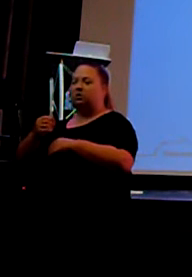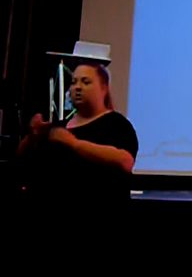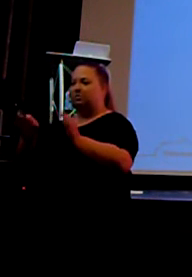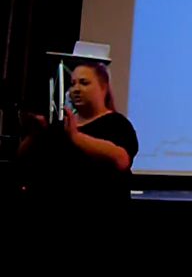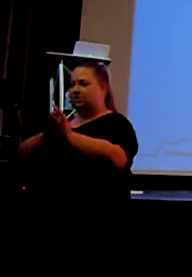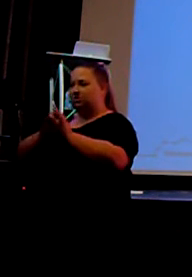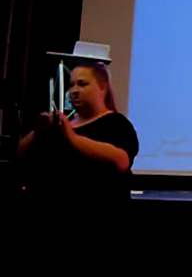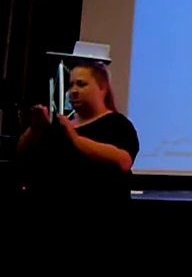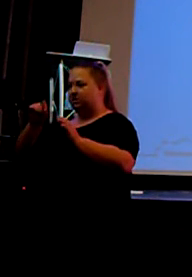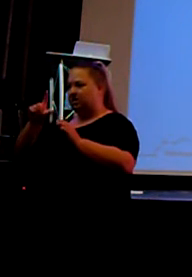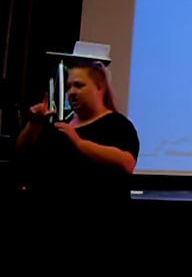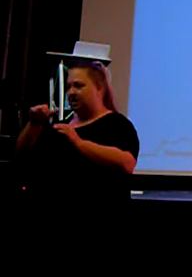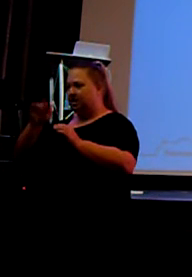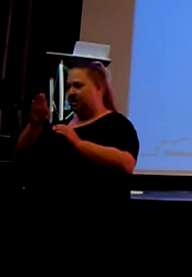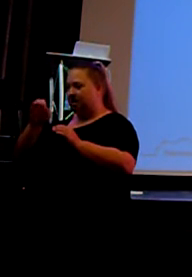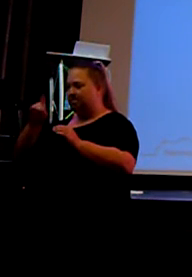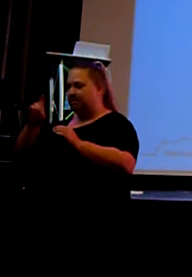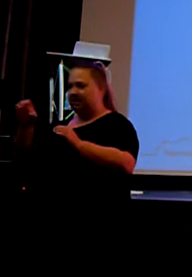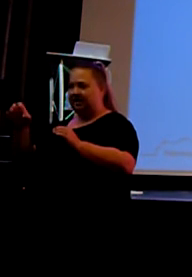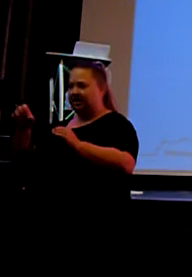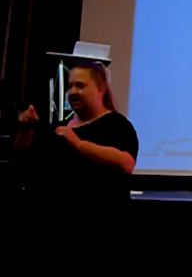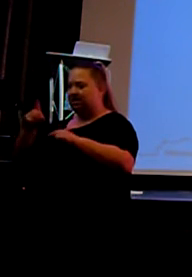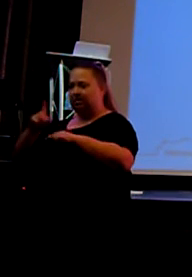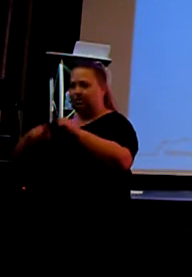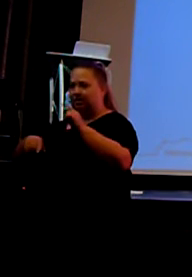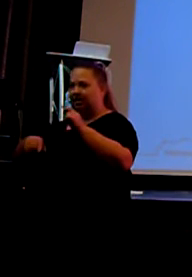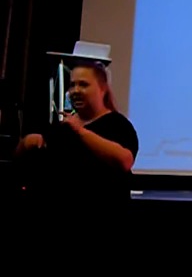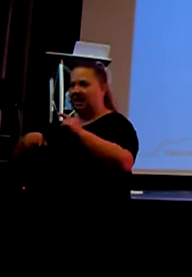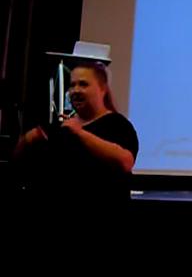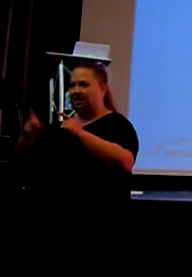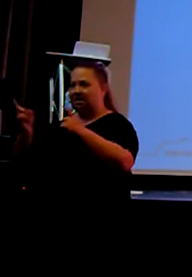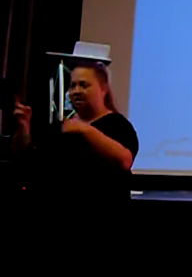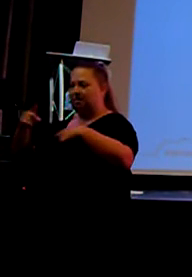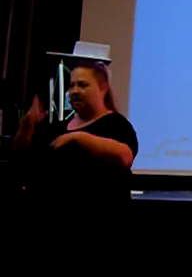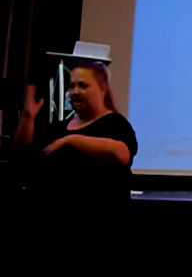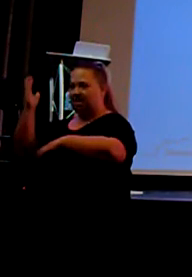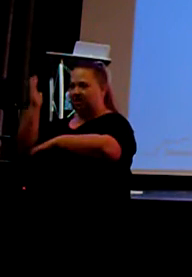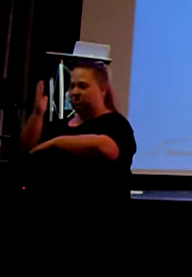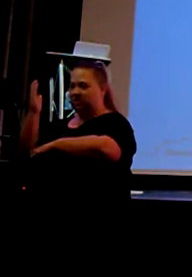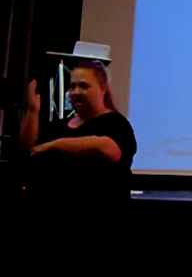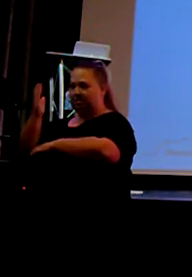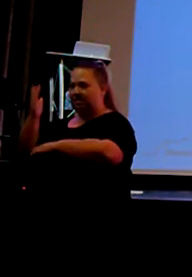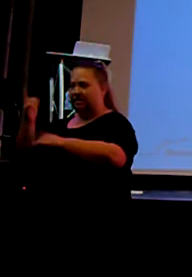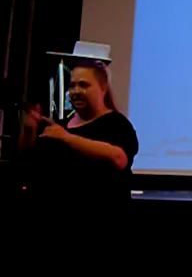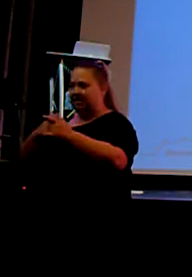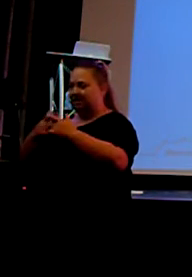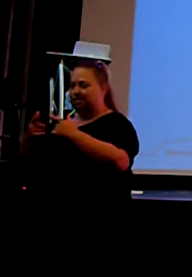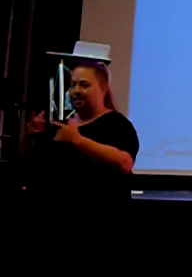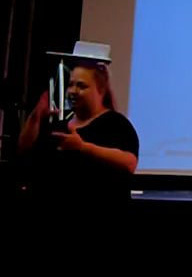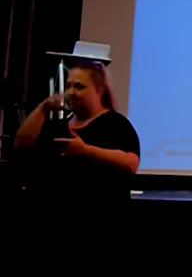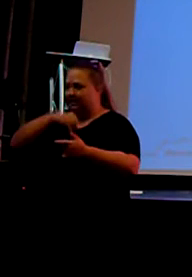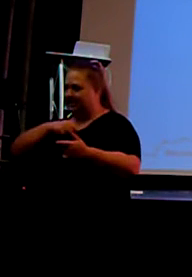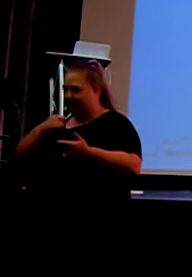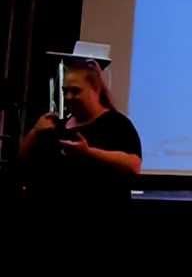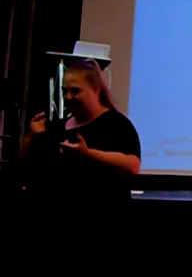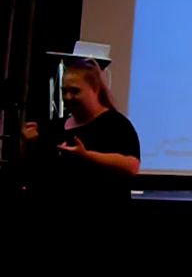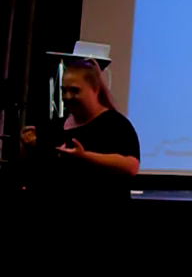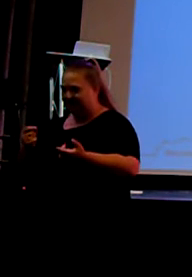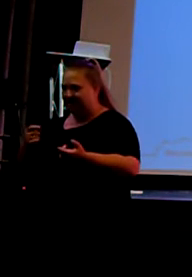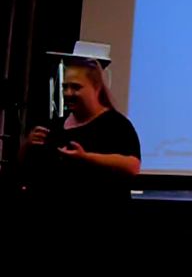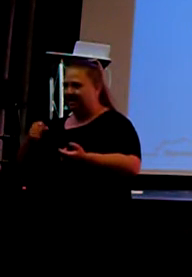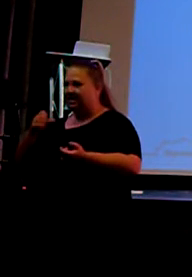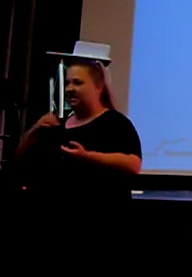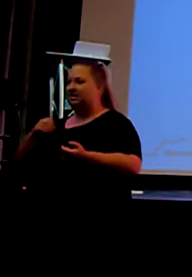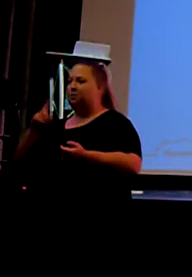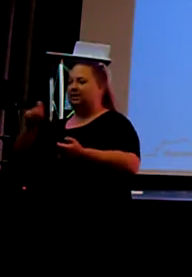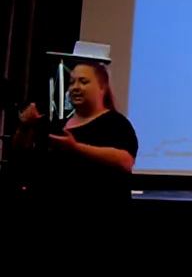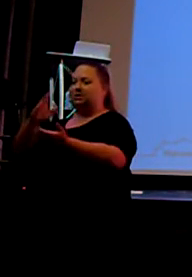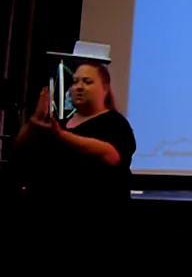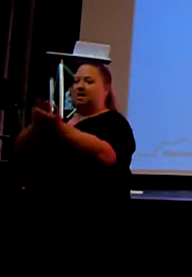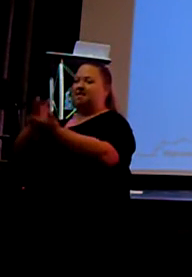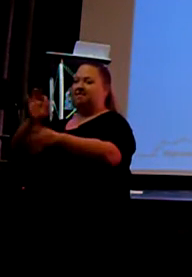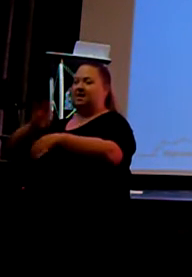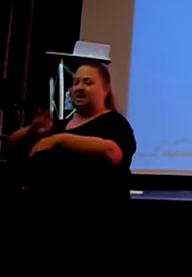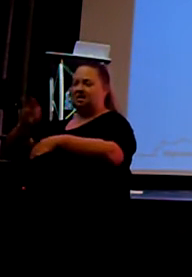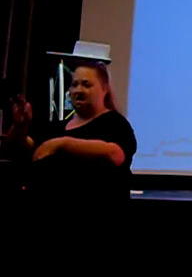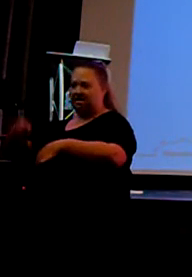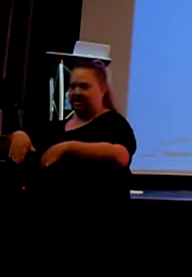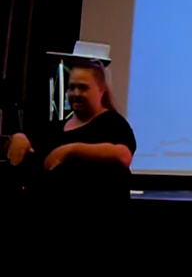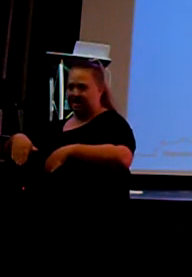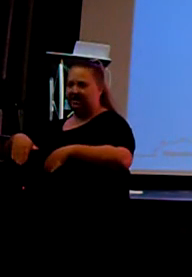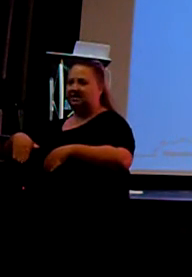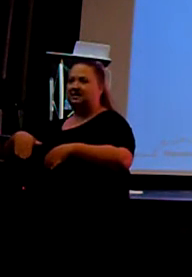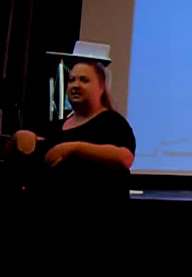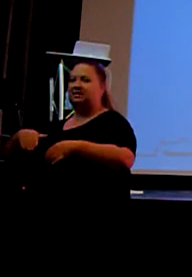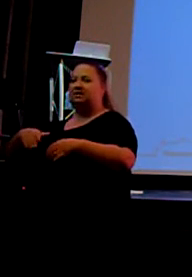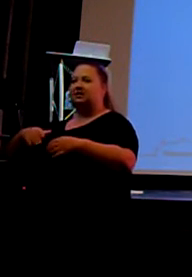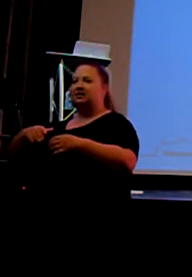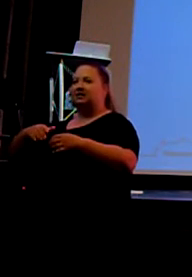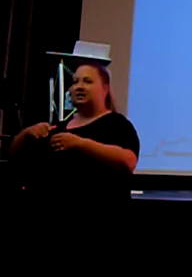come into Labadee at 12 o'clock lunchtime, and then we might as well skip it. So we need to be there 9 o'clock at the latest in order to